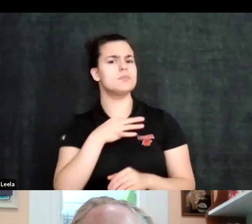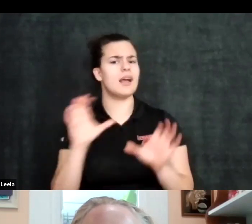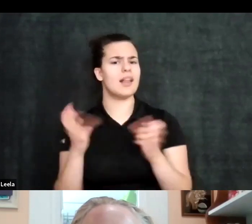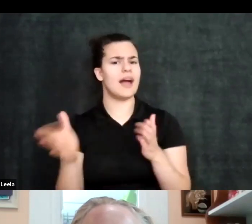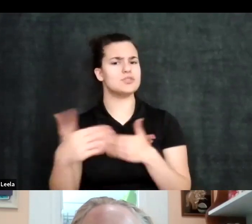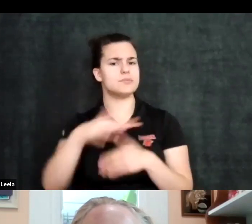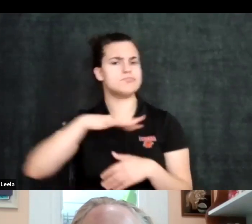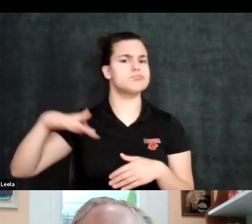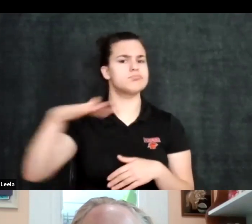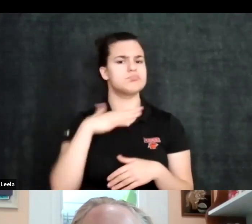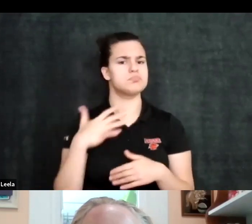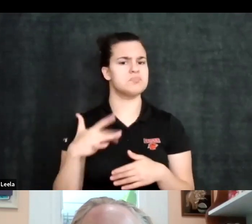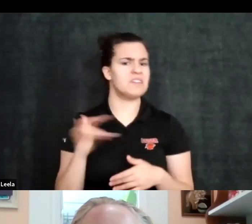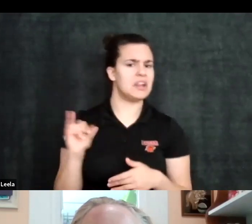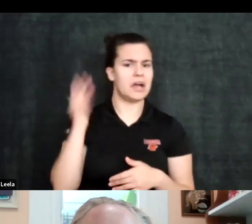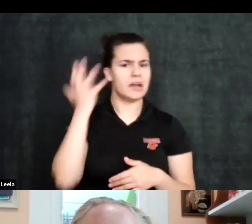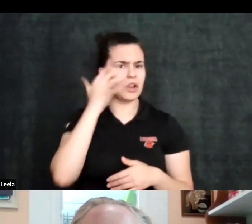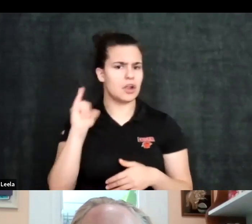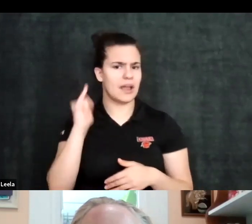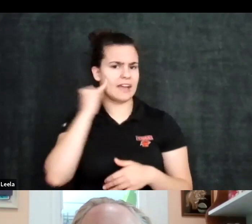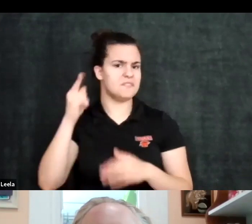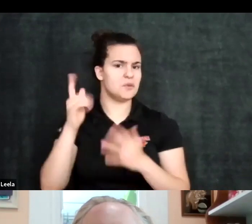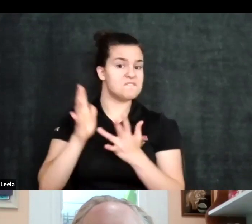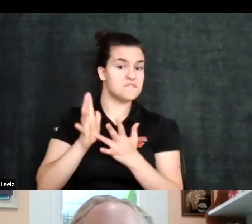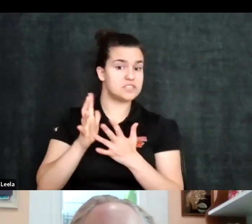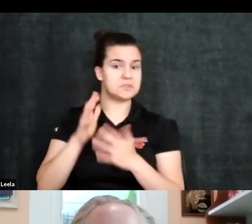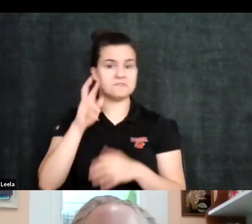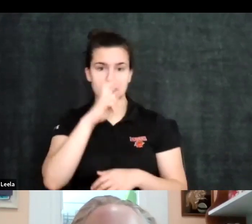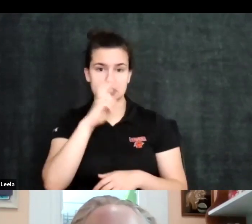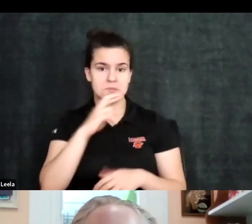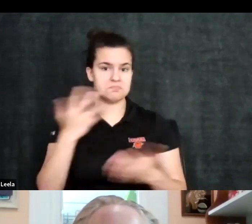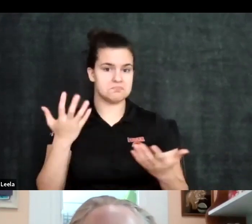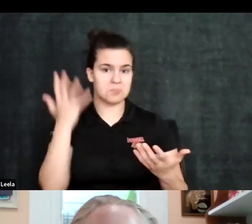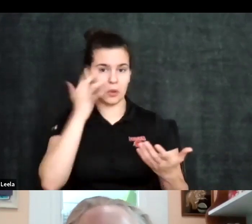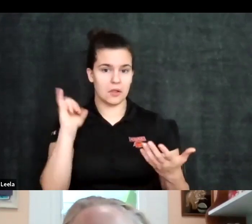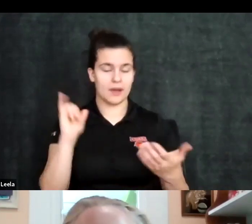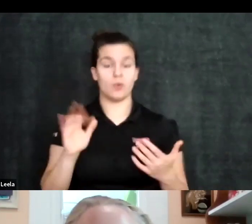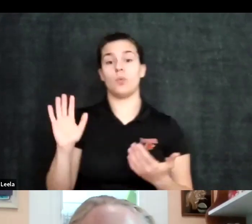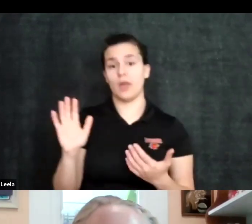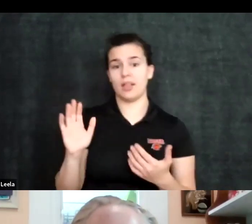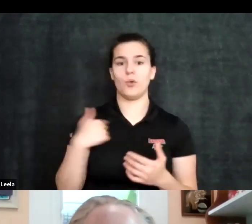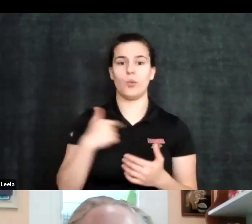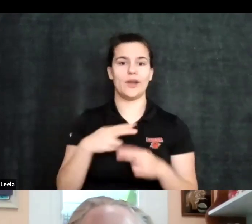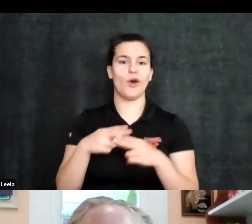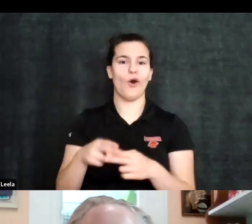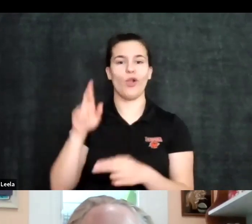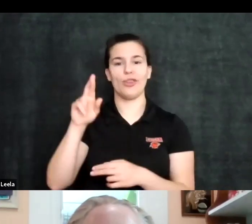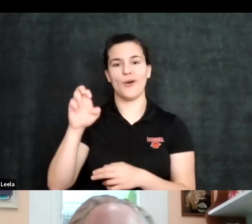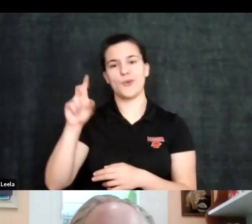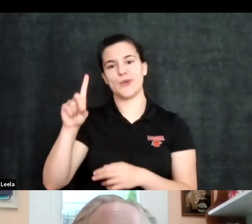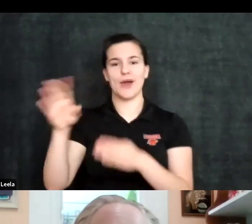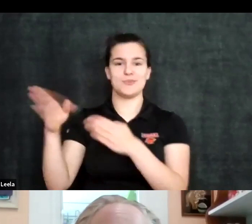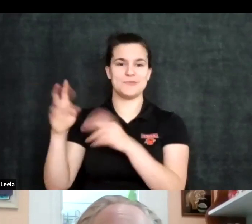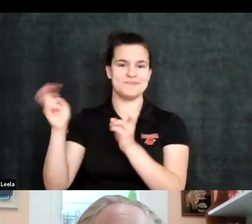like? I guess thinking of a freshman coming in. So we call them the red rooms. We have